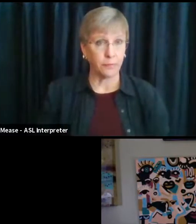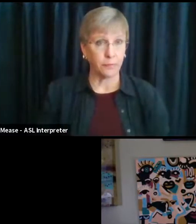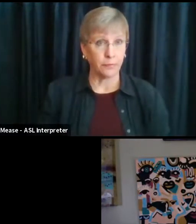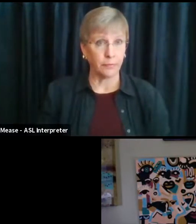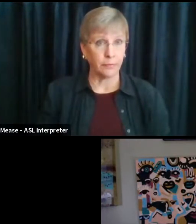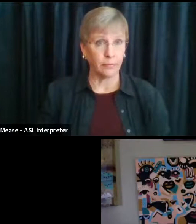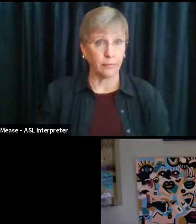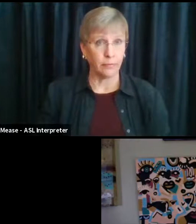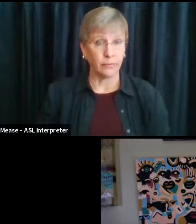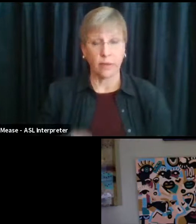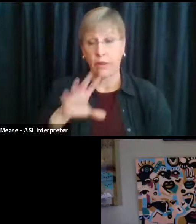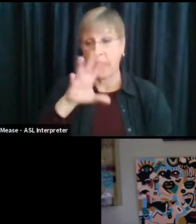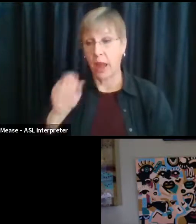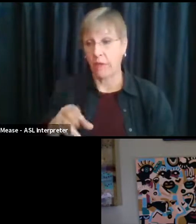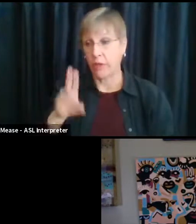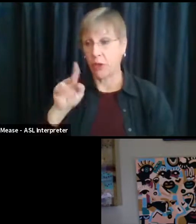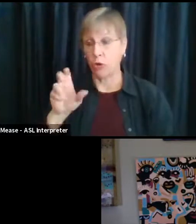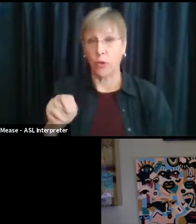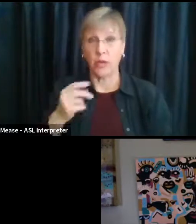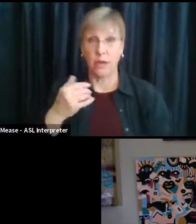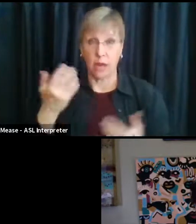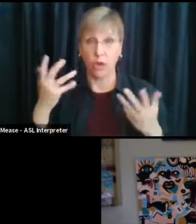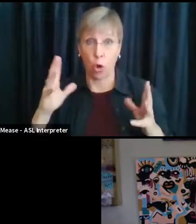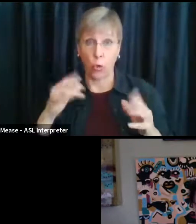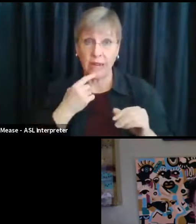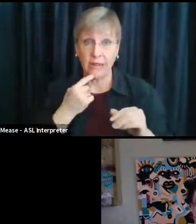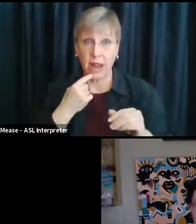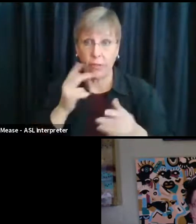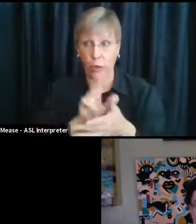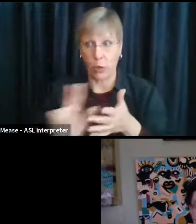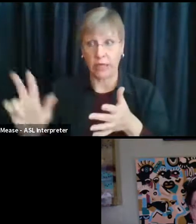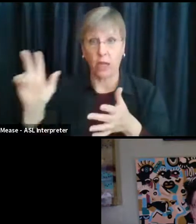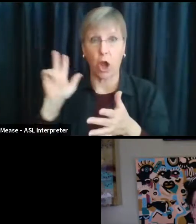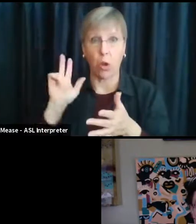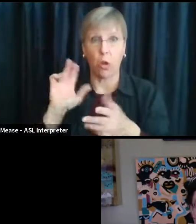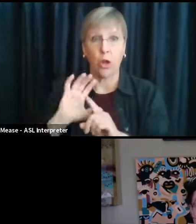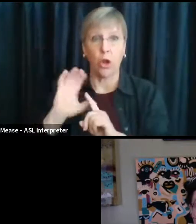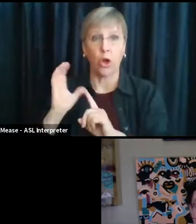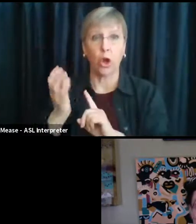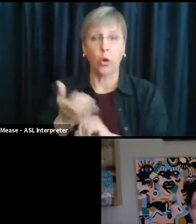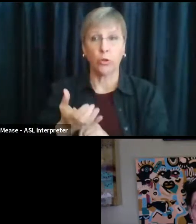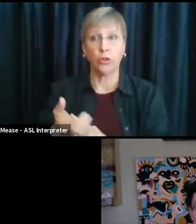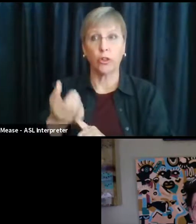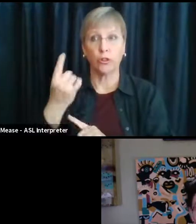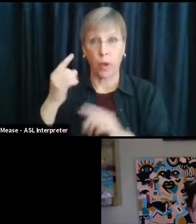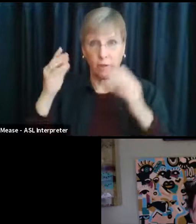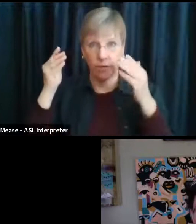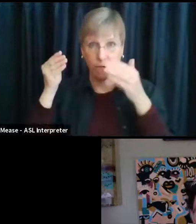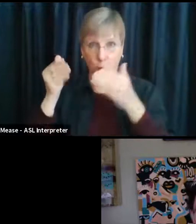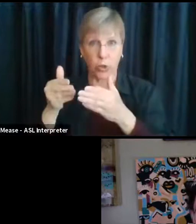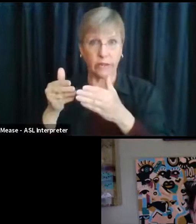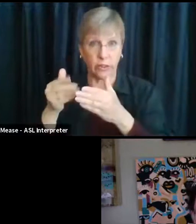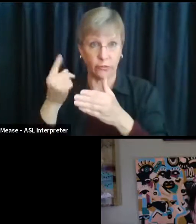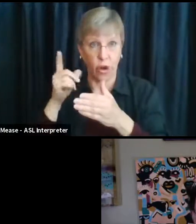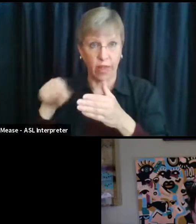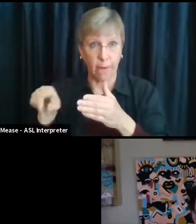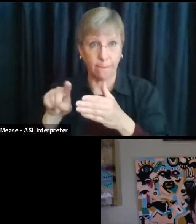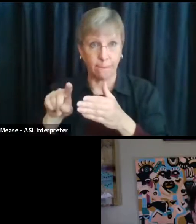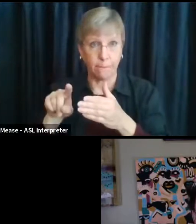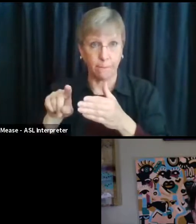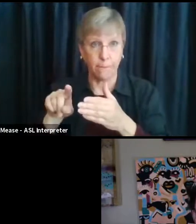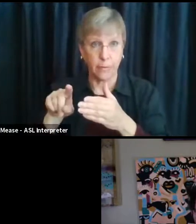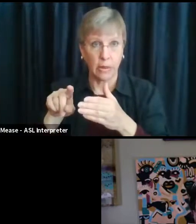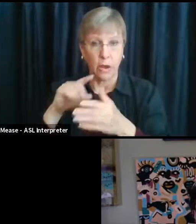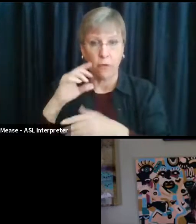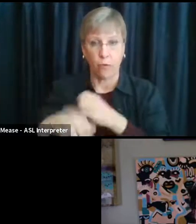Well, the African Union has said 3 weeks ago that culture would be one of its focus for the